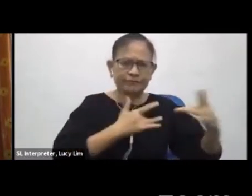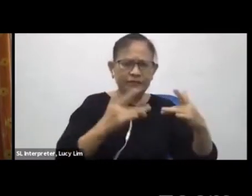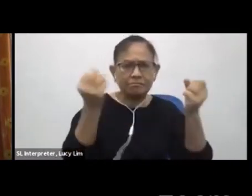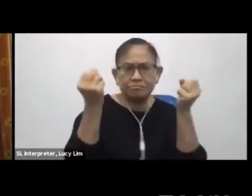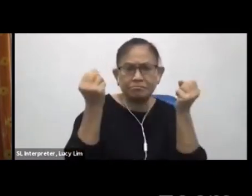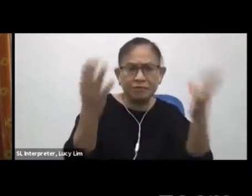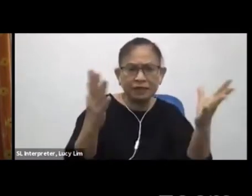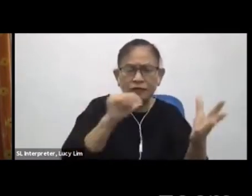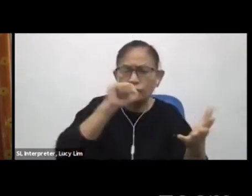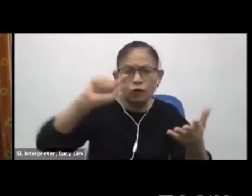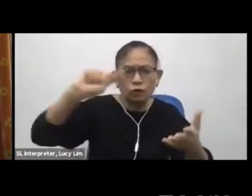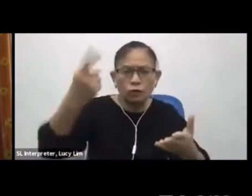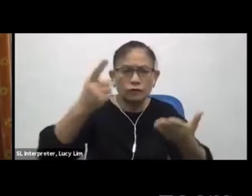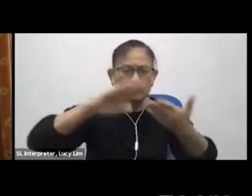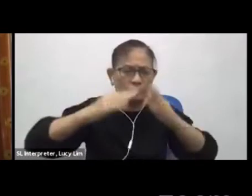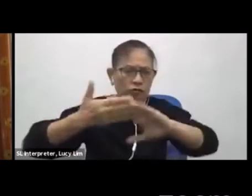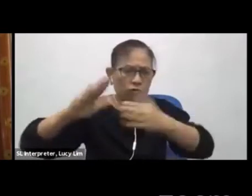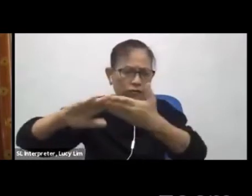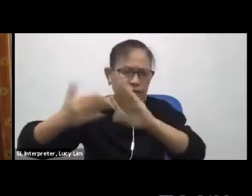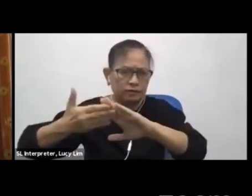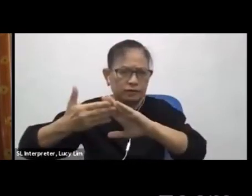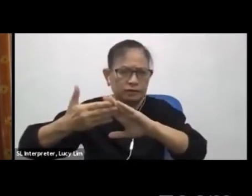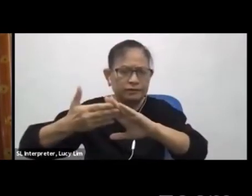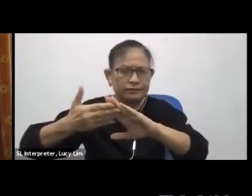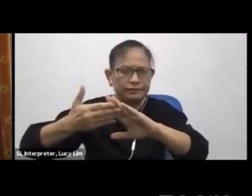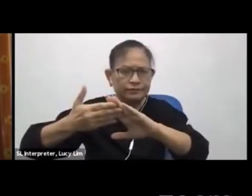the community, but even the